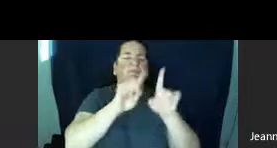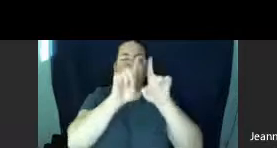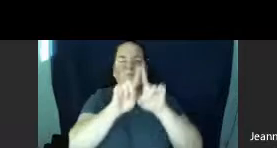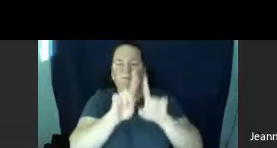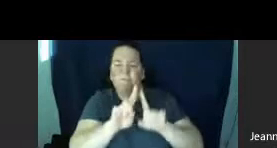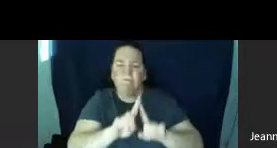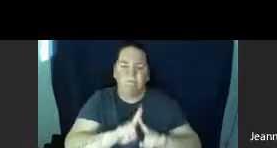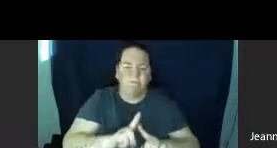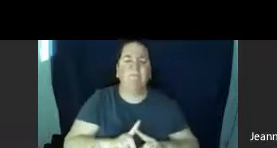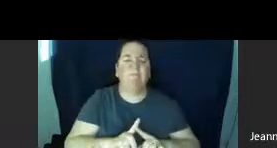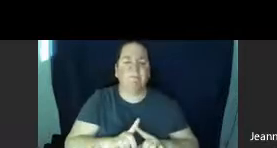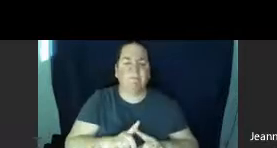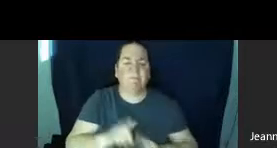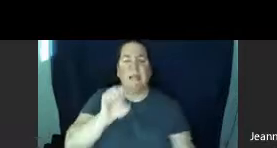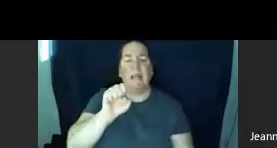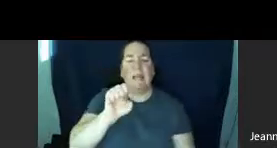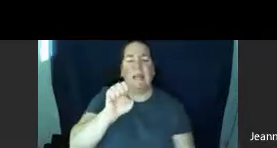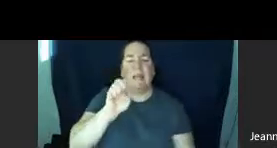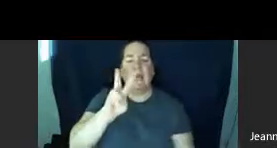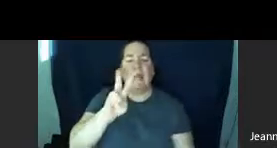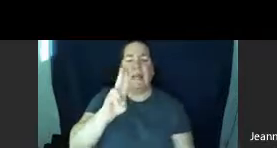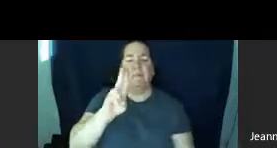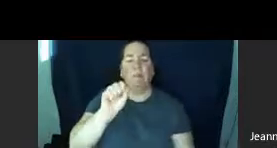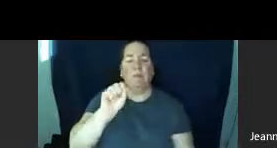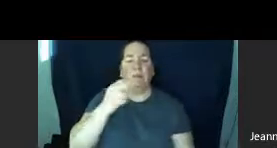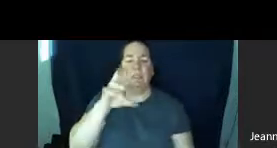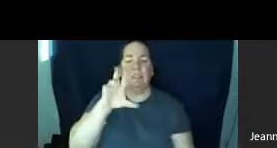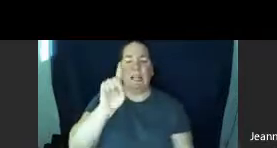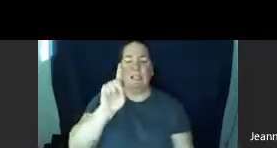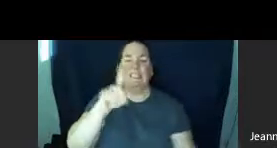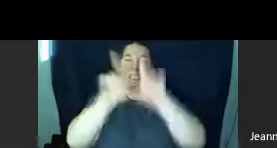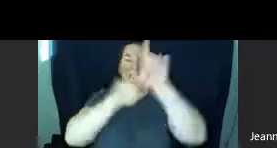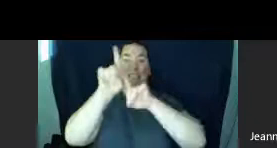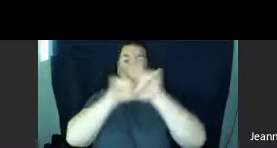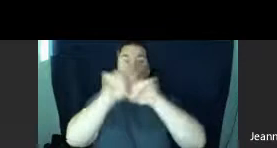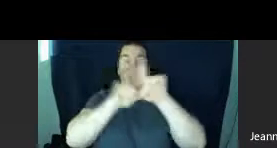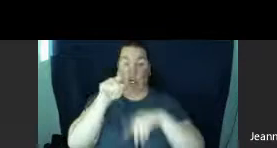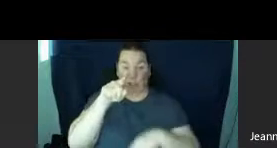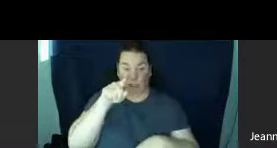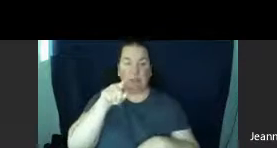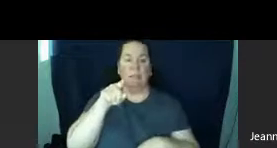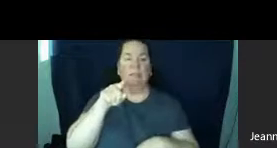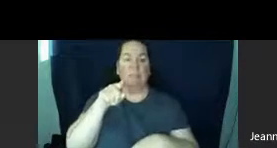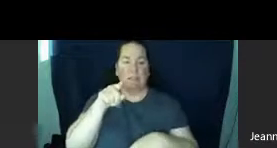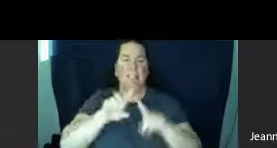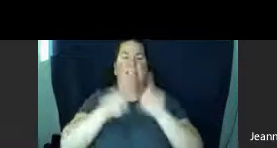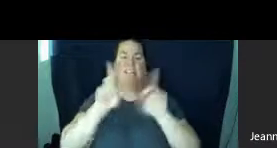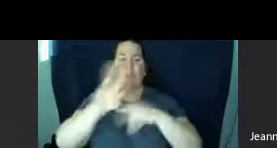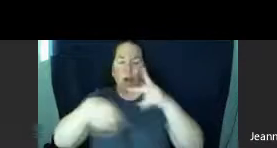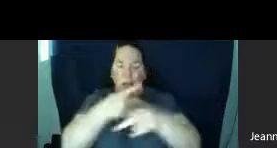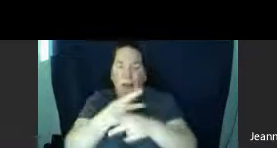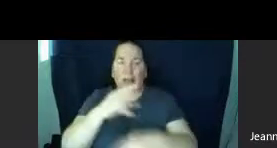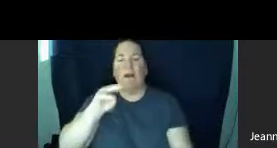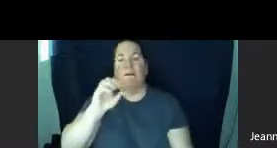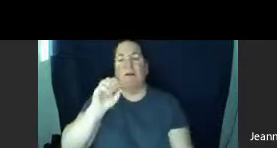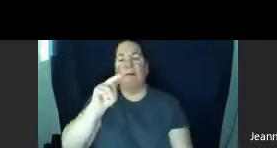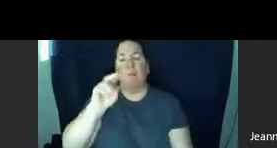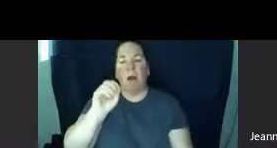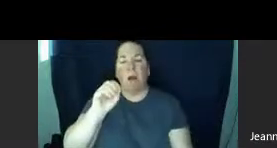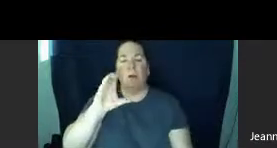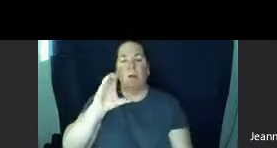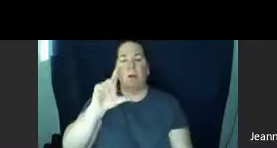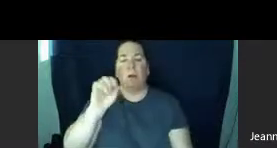The Evusheld has a star next to it, and that's a different type of monoclonal antibody, where it's